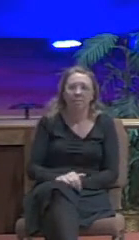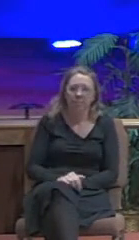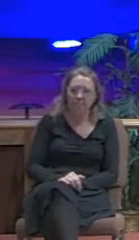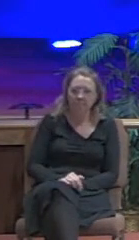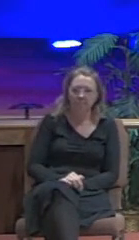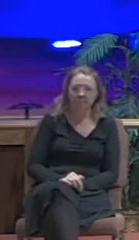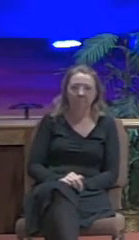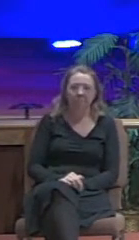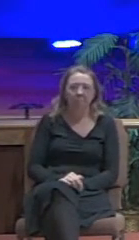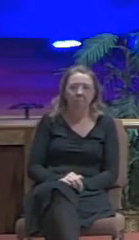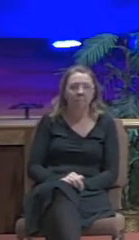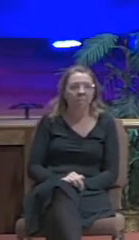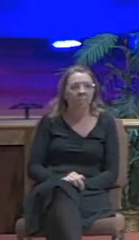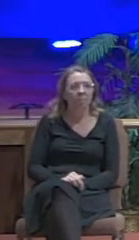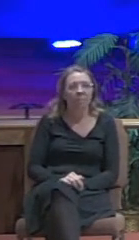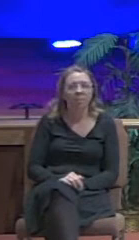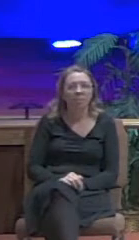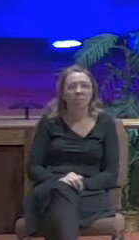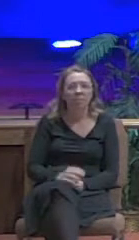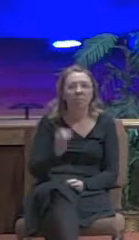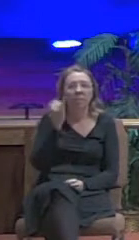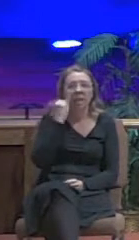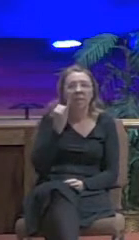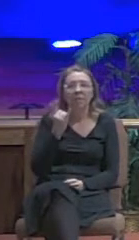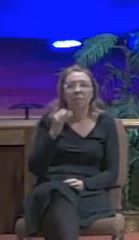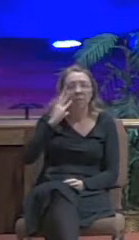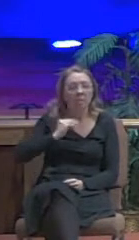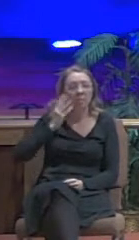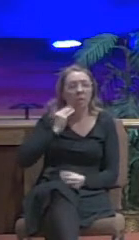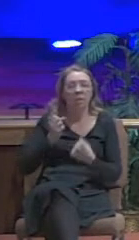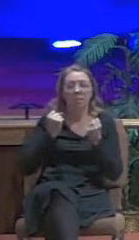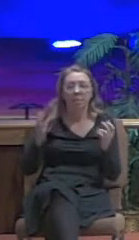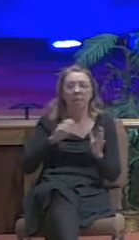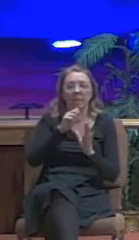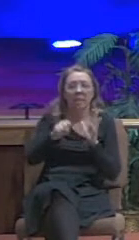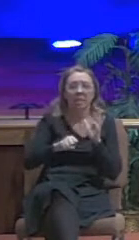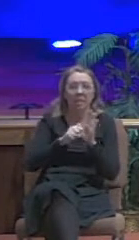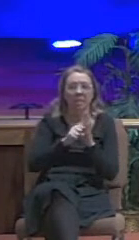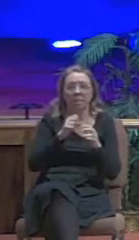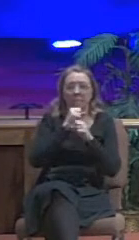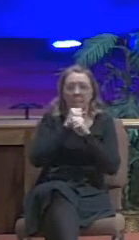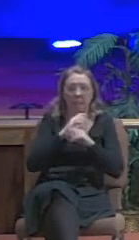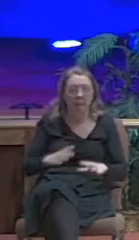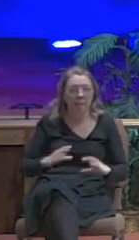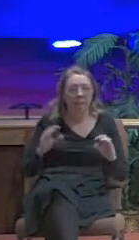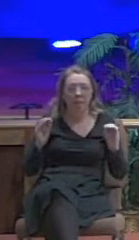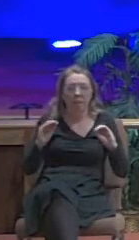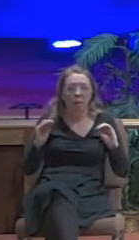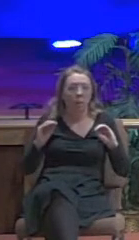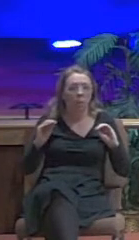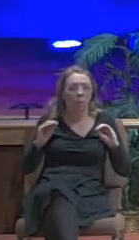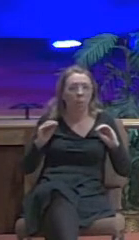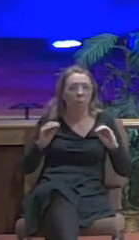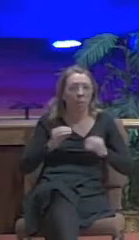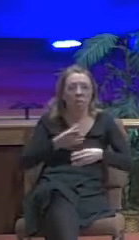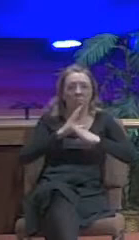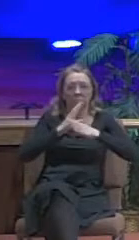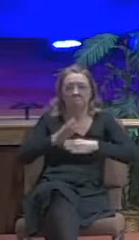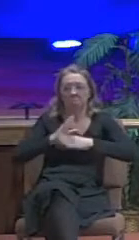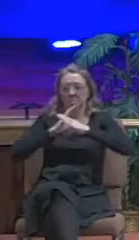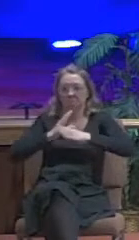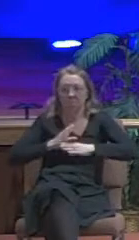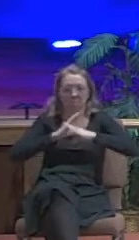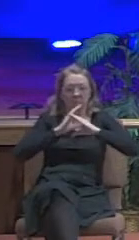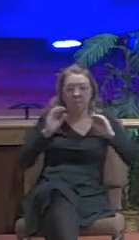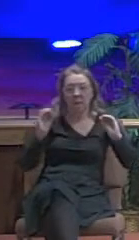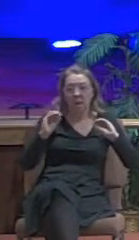If you've gone seasons and seasons with nothing, no obstacles in your life,